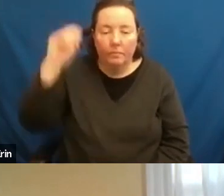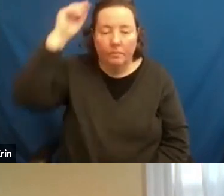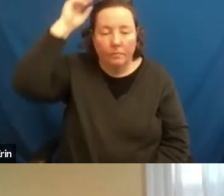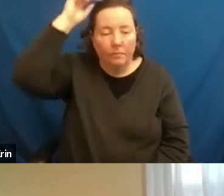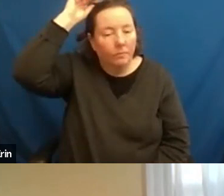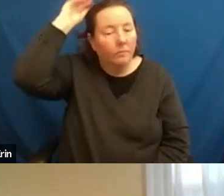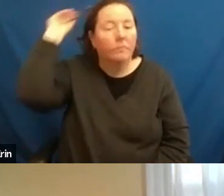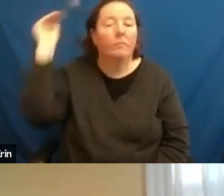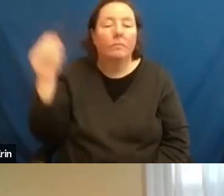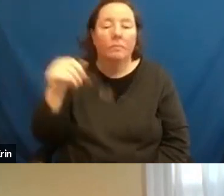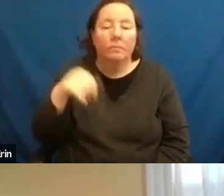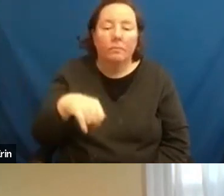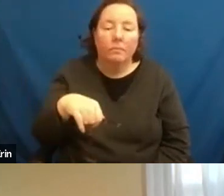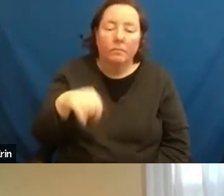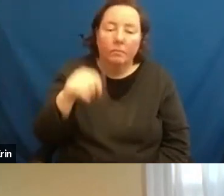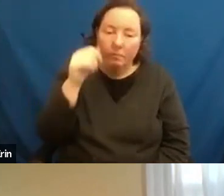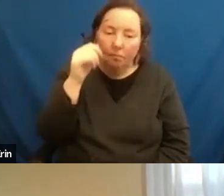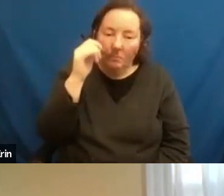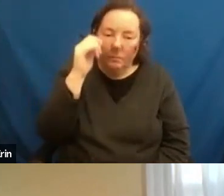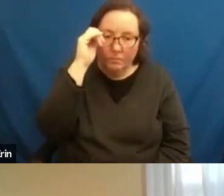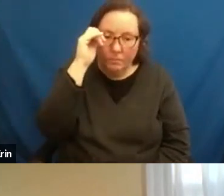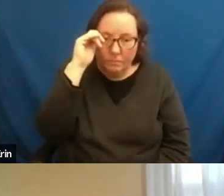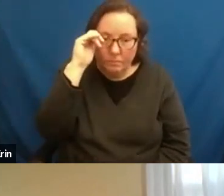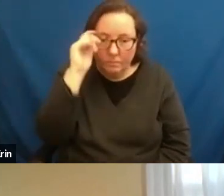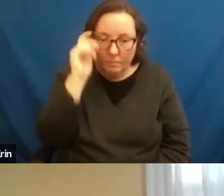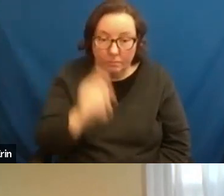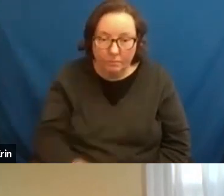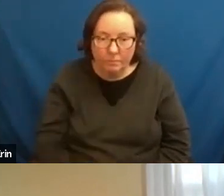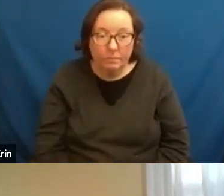actualización más reciente de Zoom, deben de bajarla yendo a